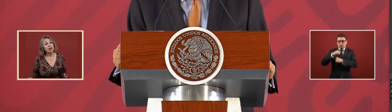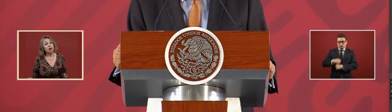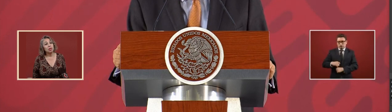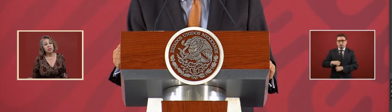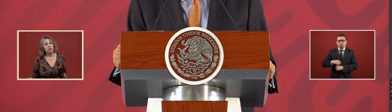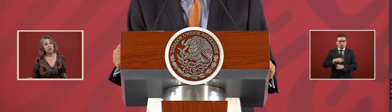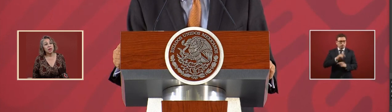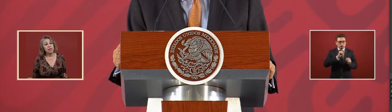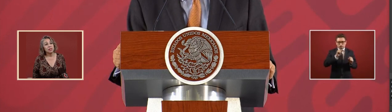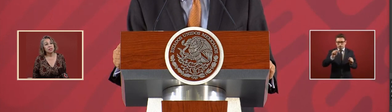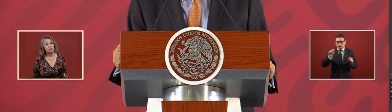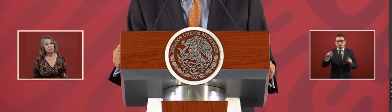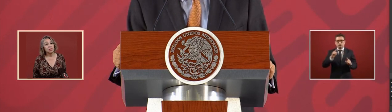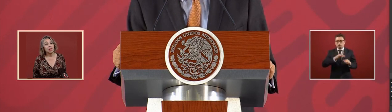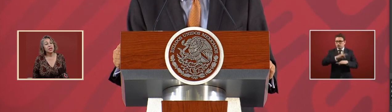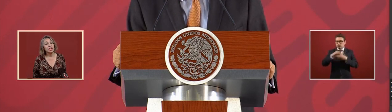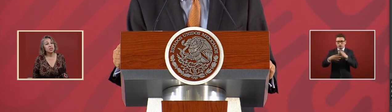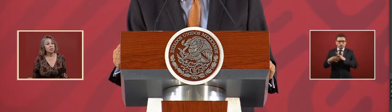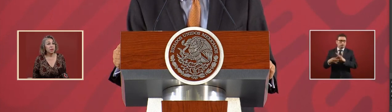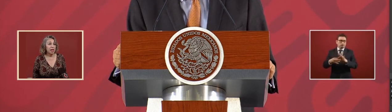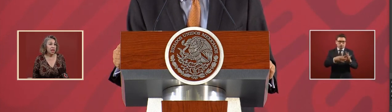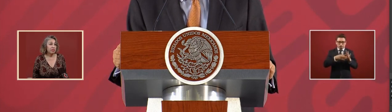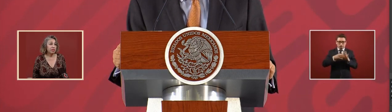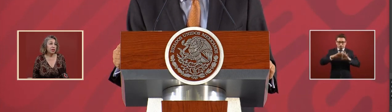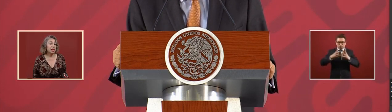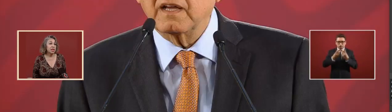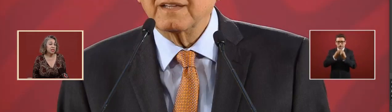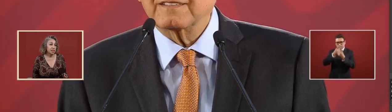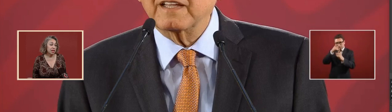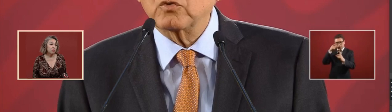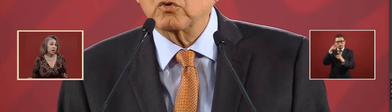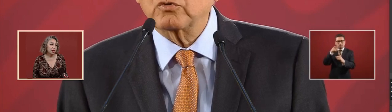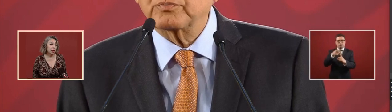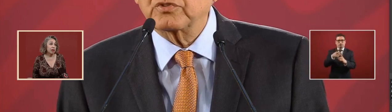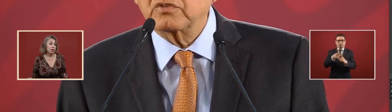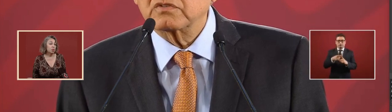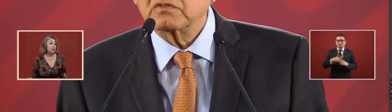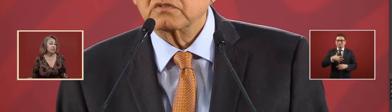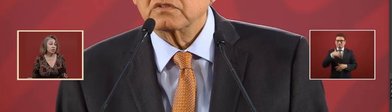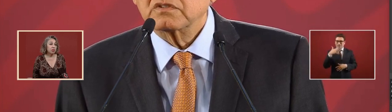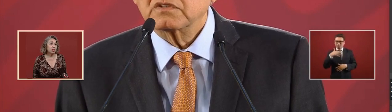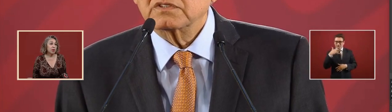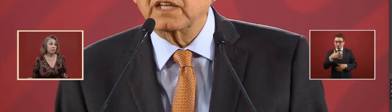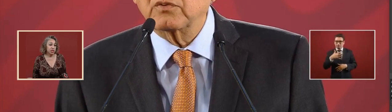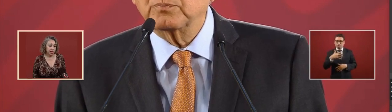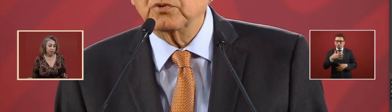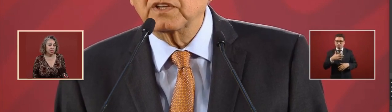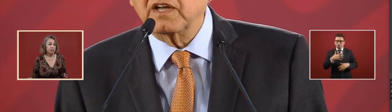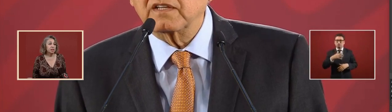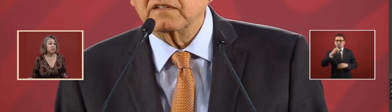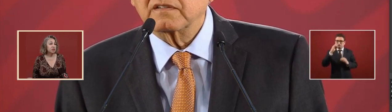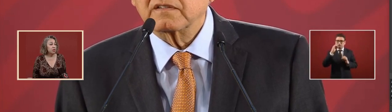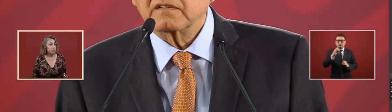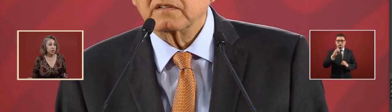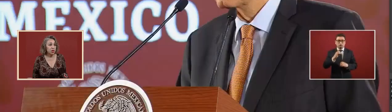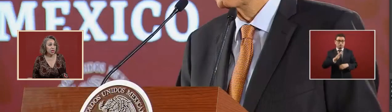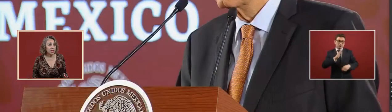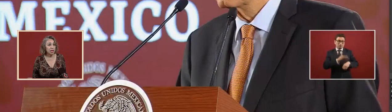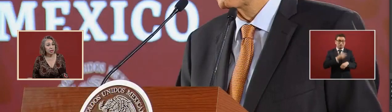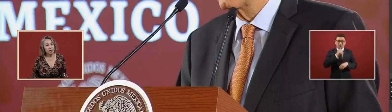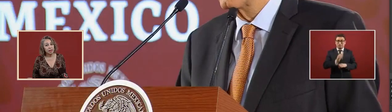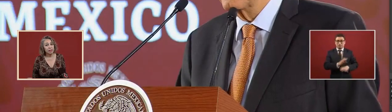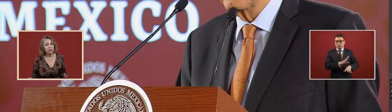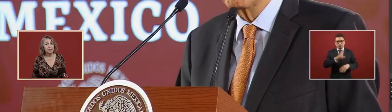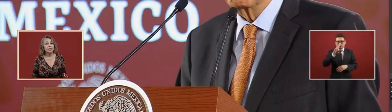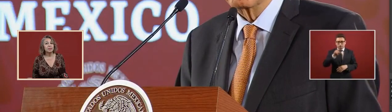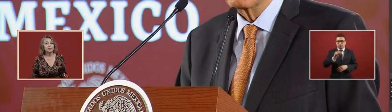And that all authorities need to behave in the same way, with zero corruption, zero